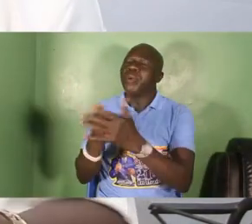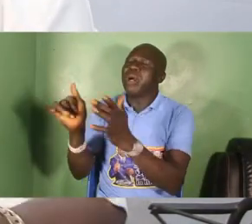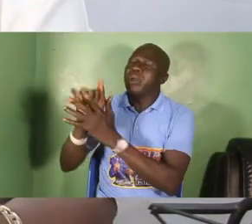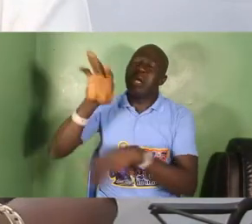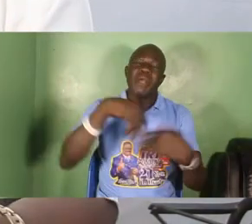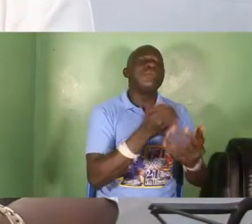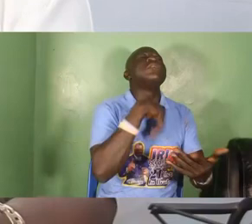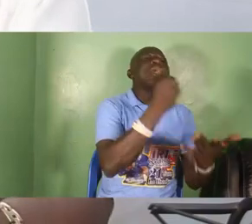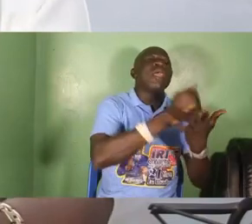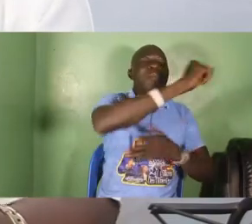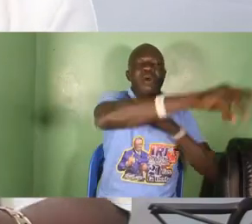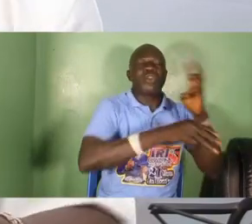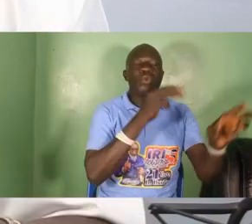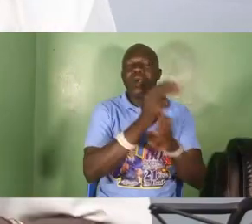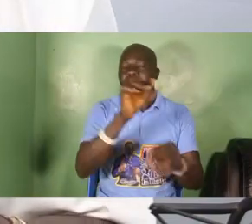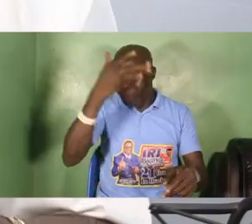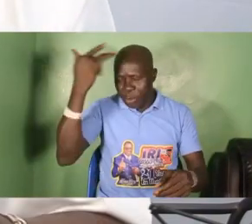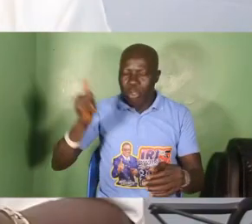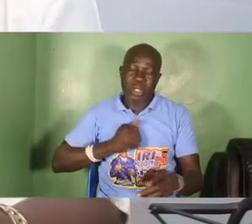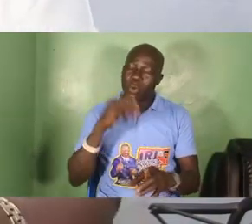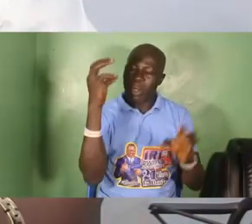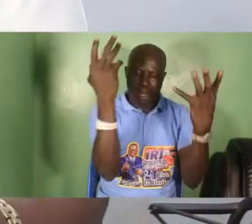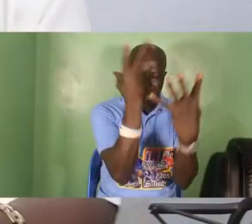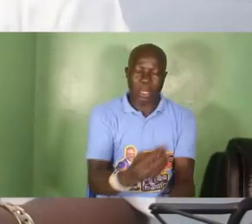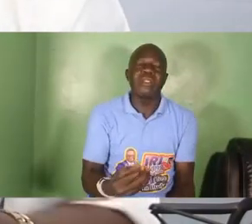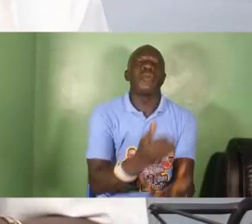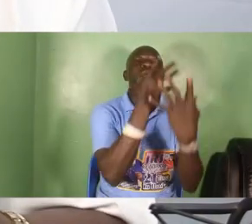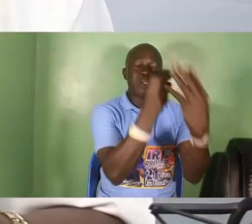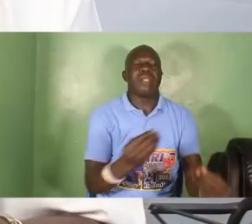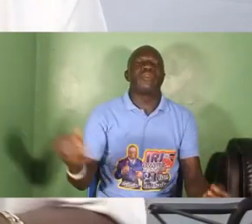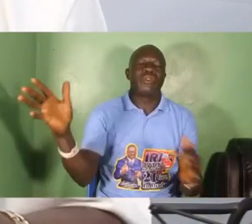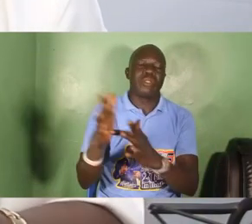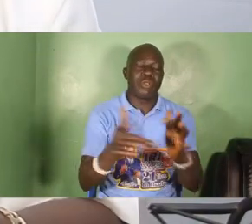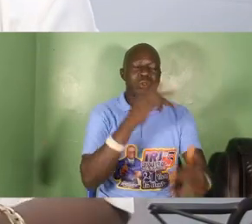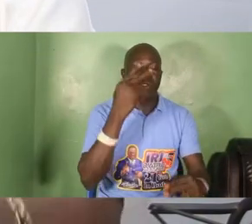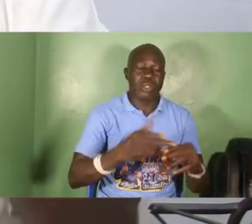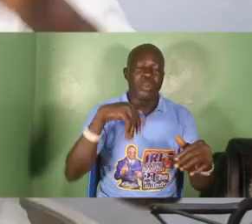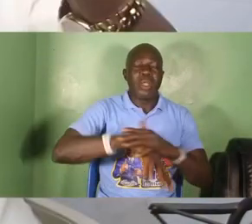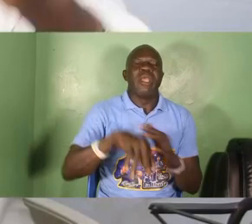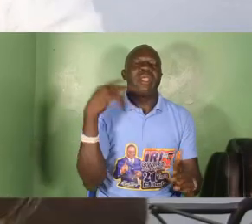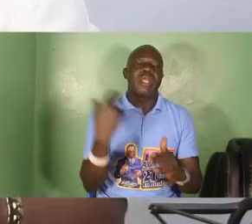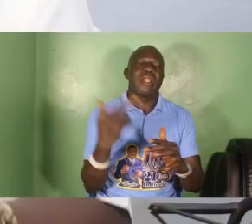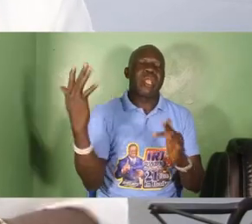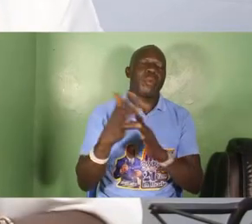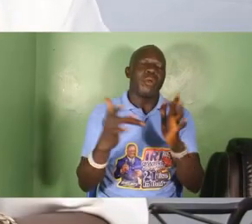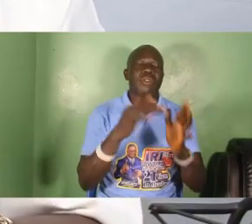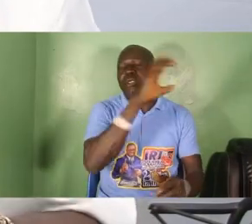the people that say men don't know. Our case. In the name